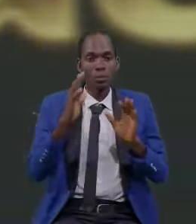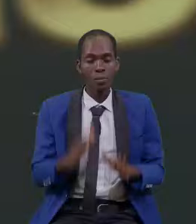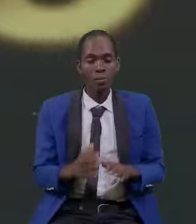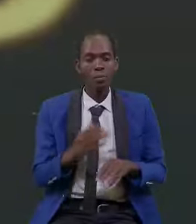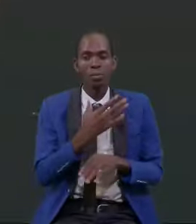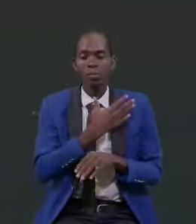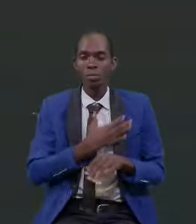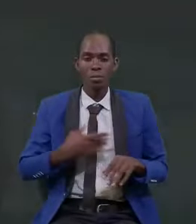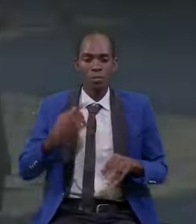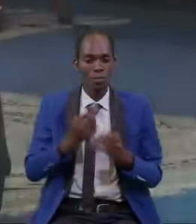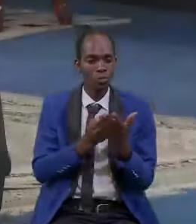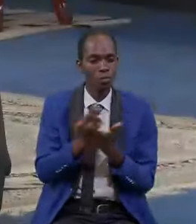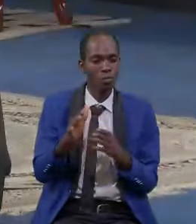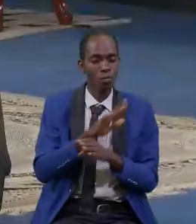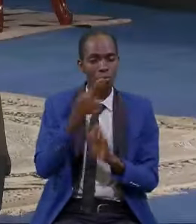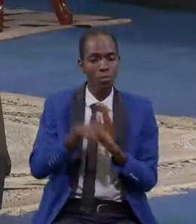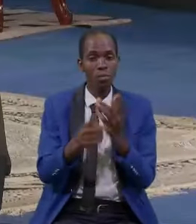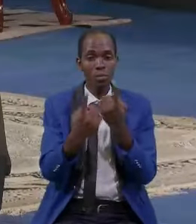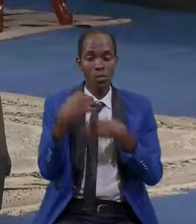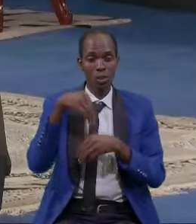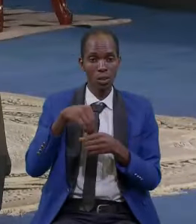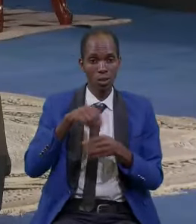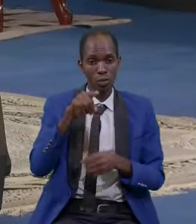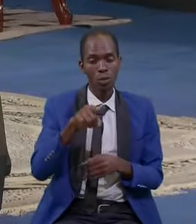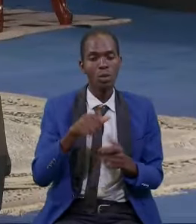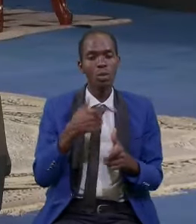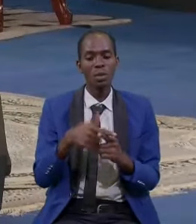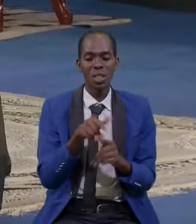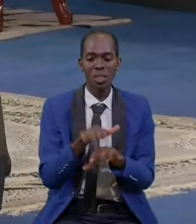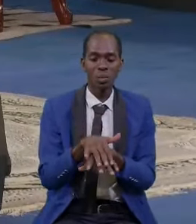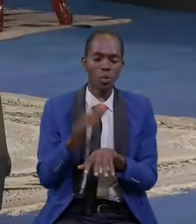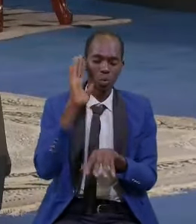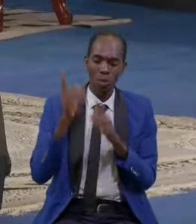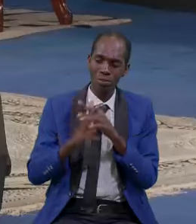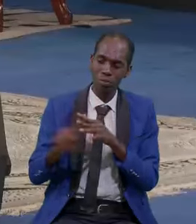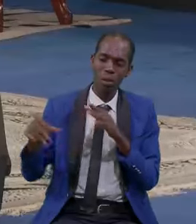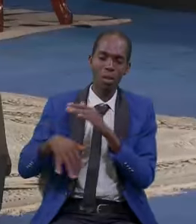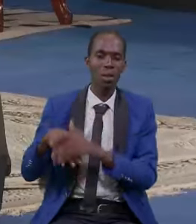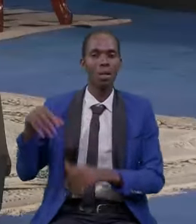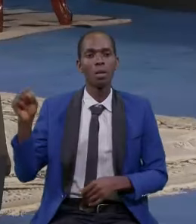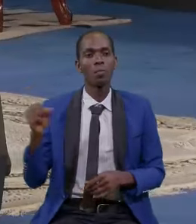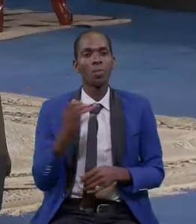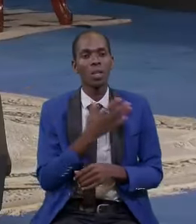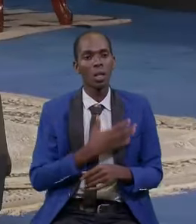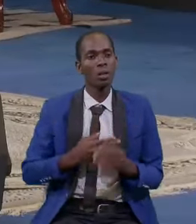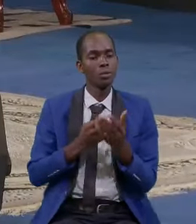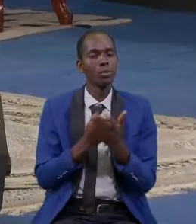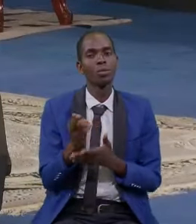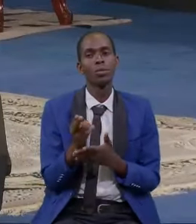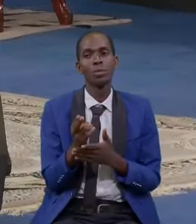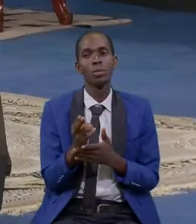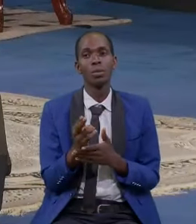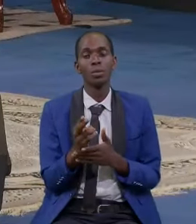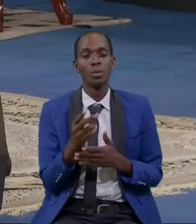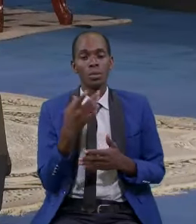in, hypocrisy will flee. And then it says, and truth. Sincerity